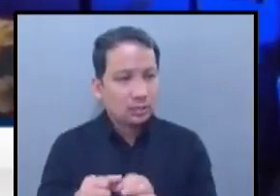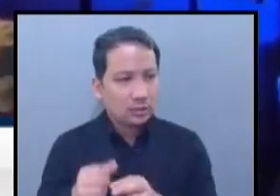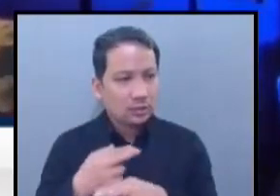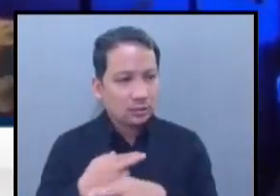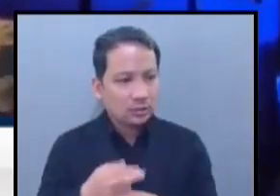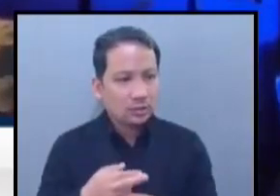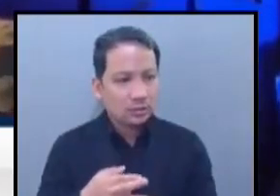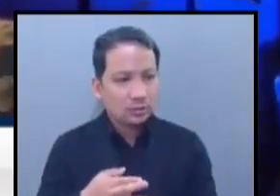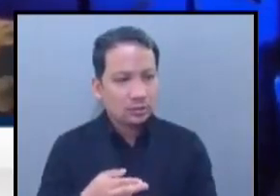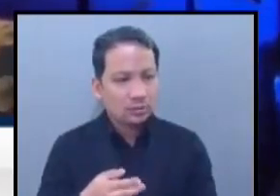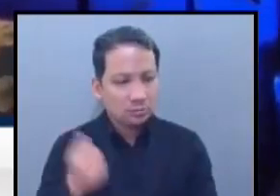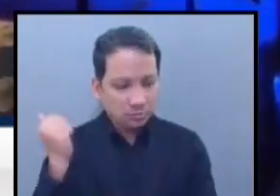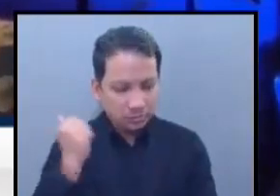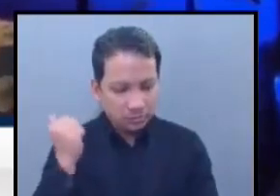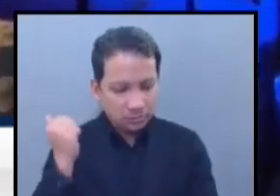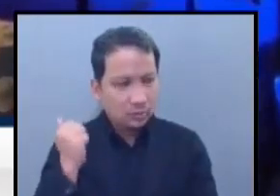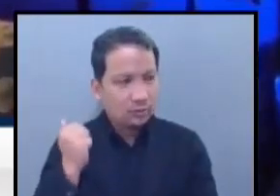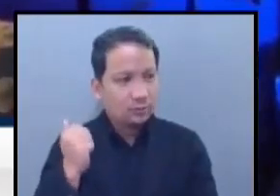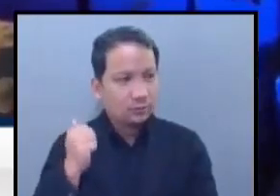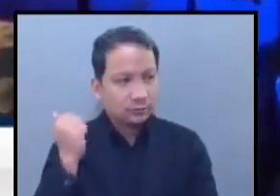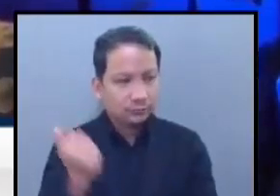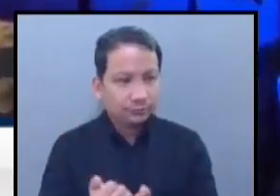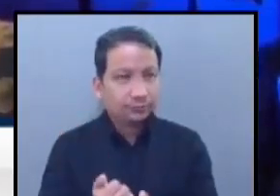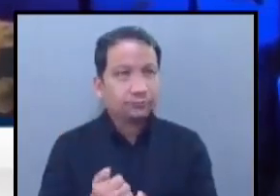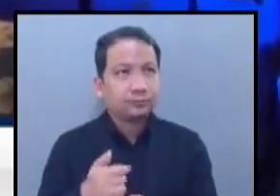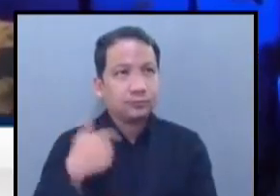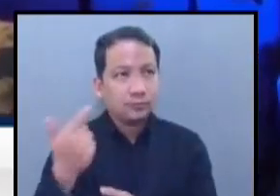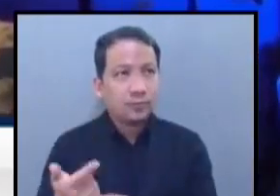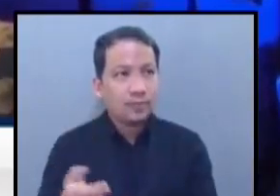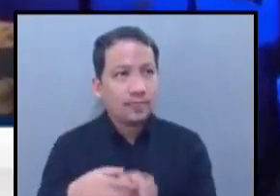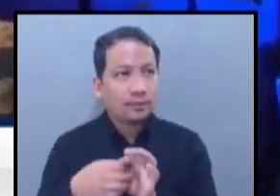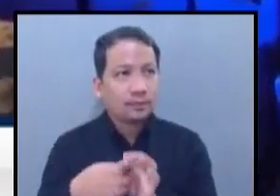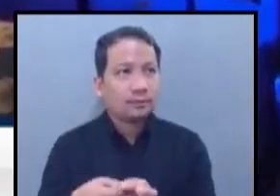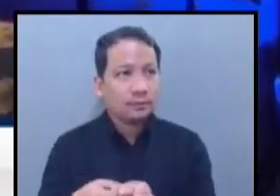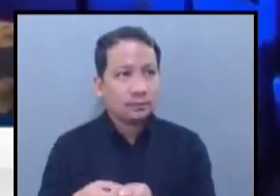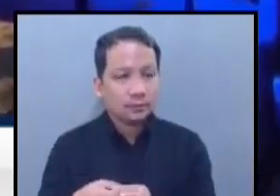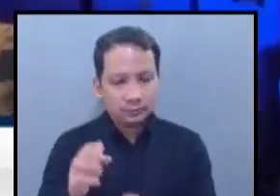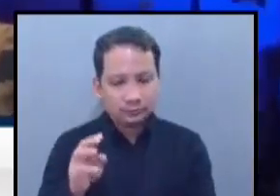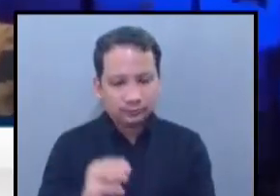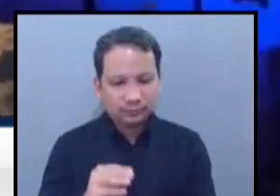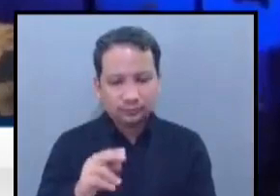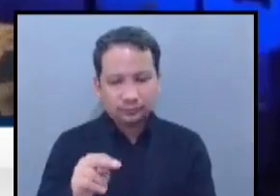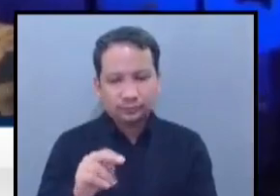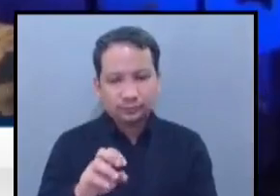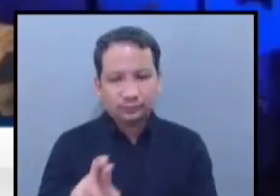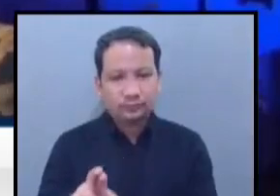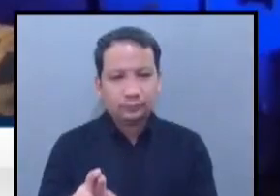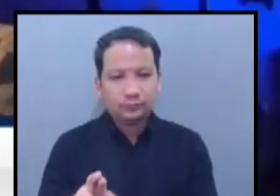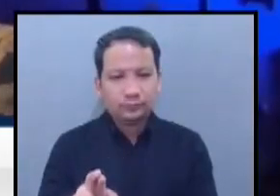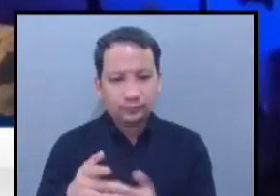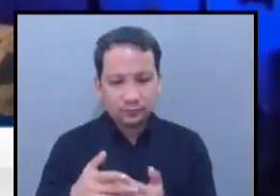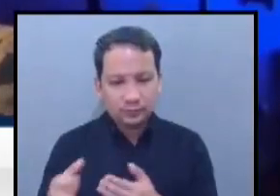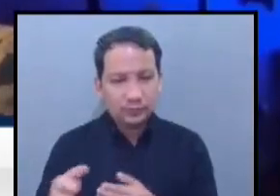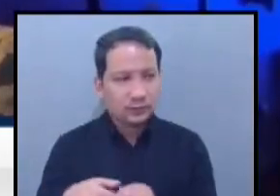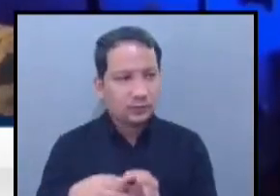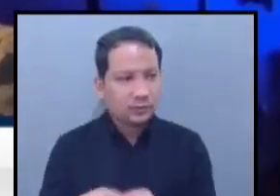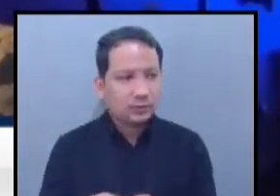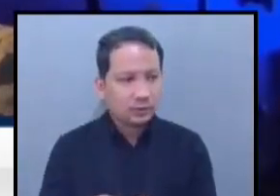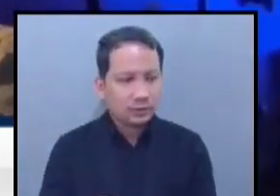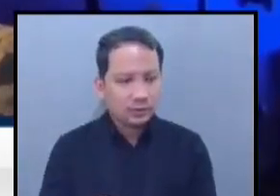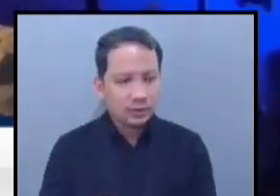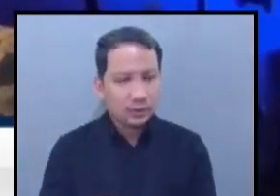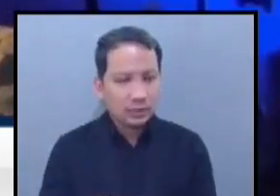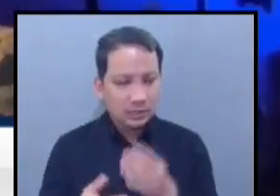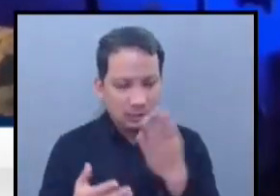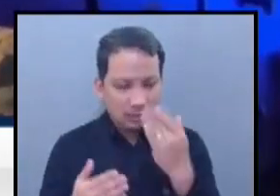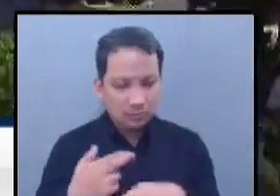we hope that if that is approved in the next board meeting of the NCCA that we can really move forward towards actual work in the restoration of